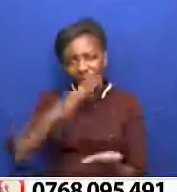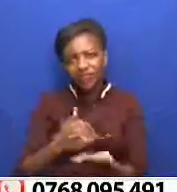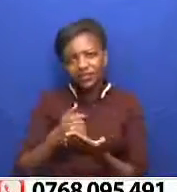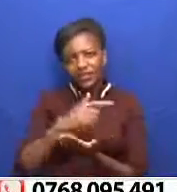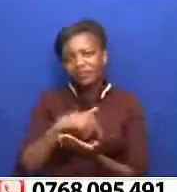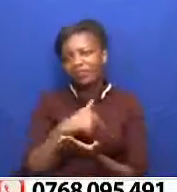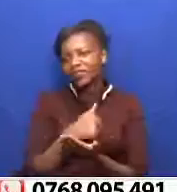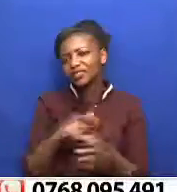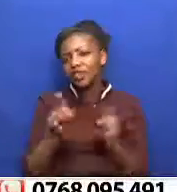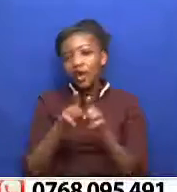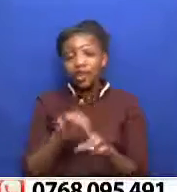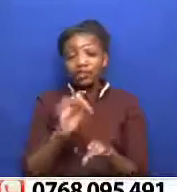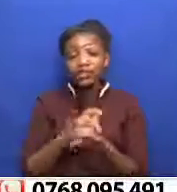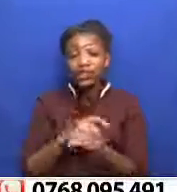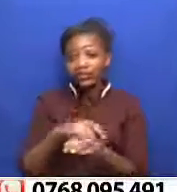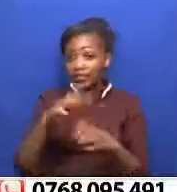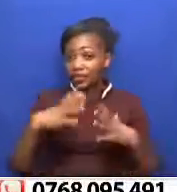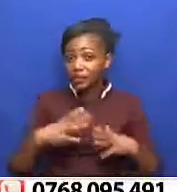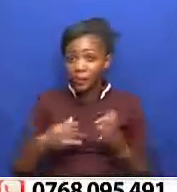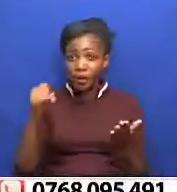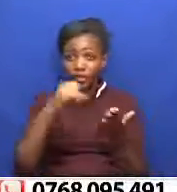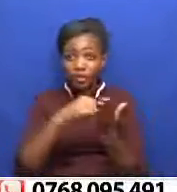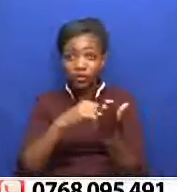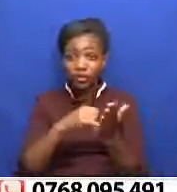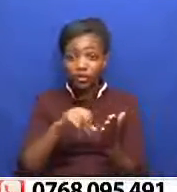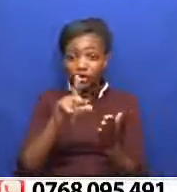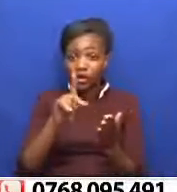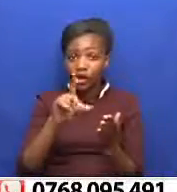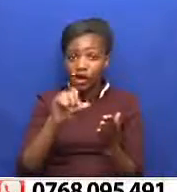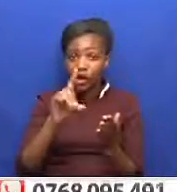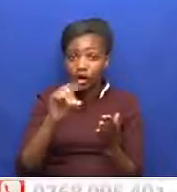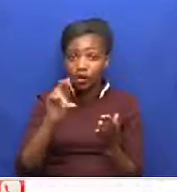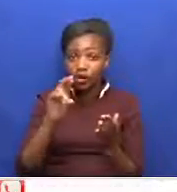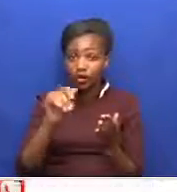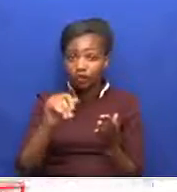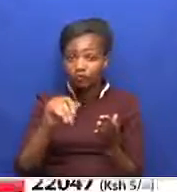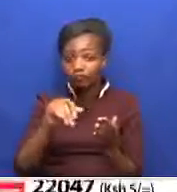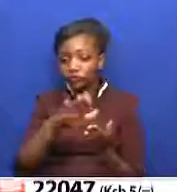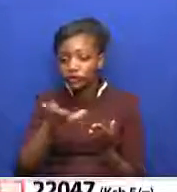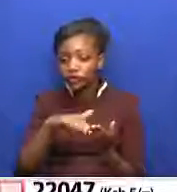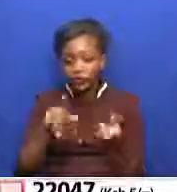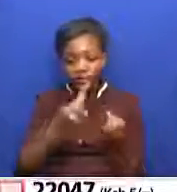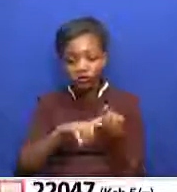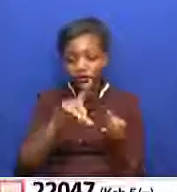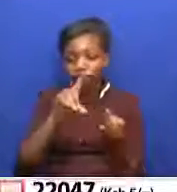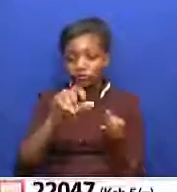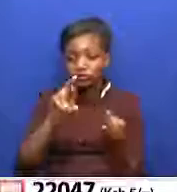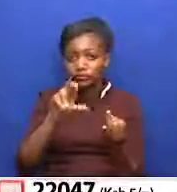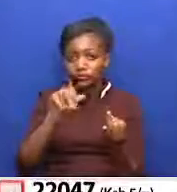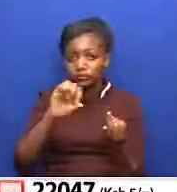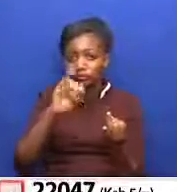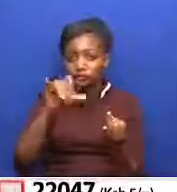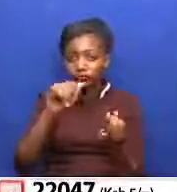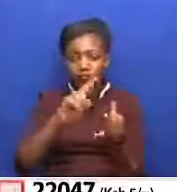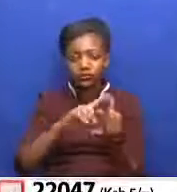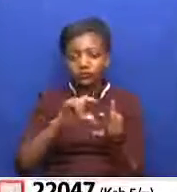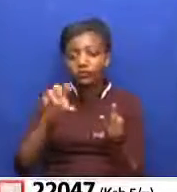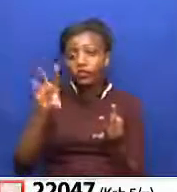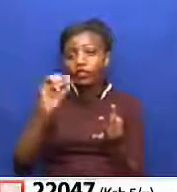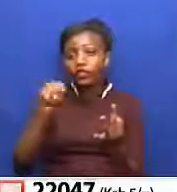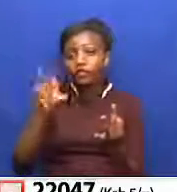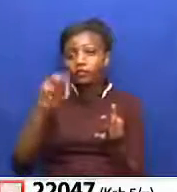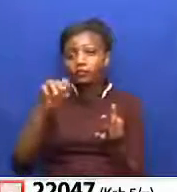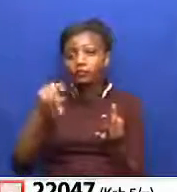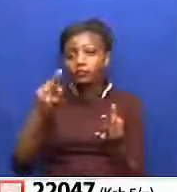The affected villages include Kalokol Center, Daraja Beach Management Unit, Impresa, Naremet,